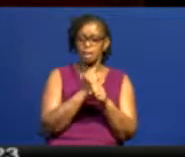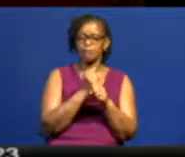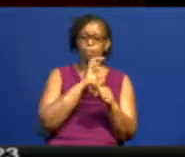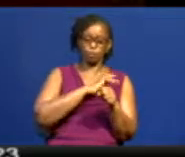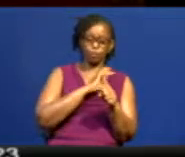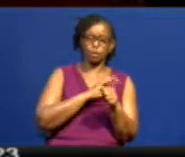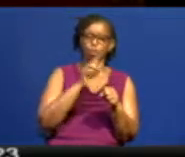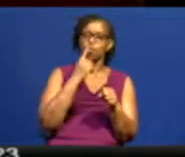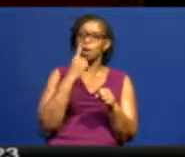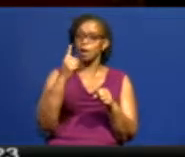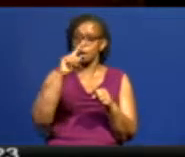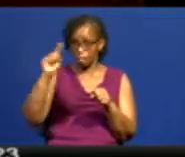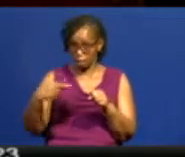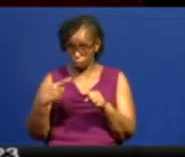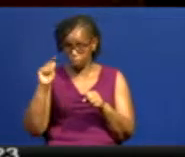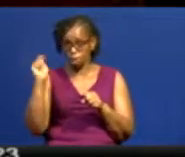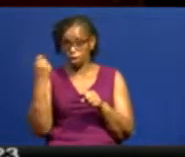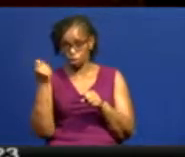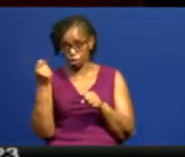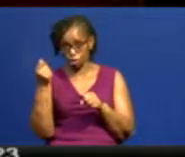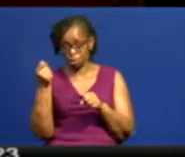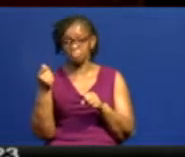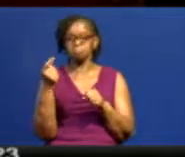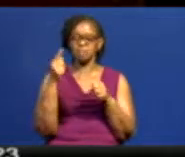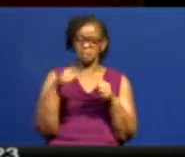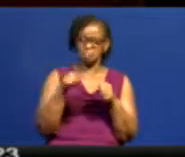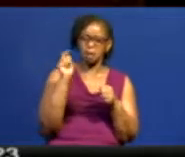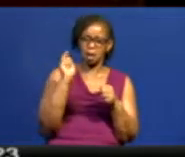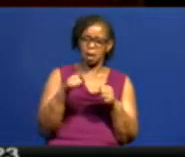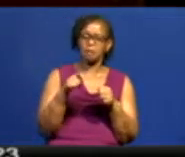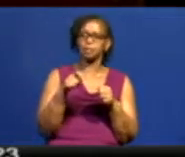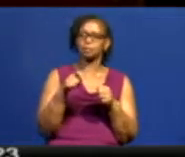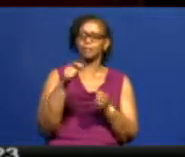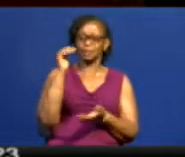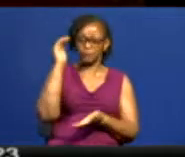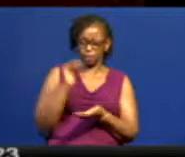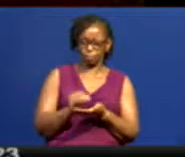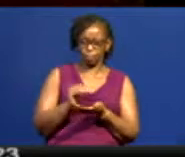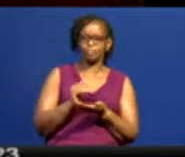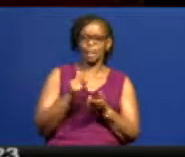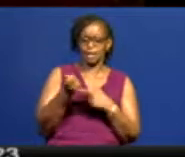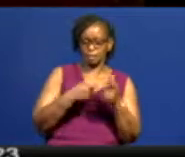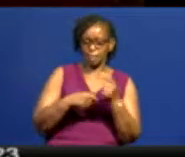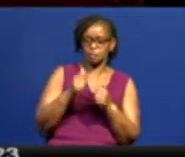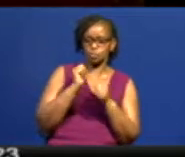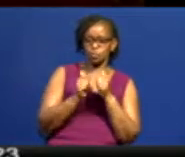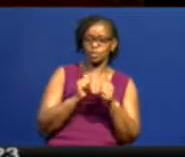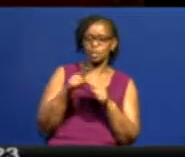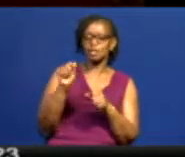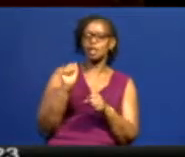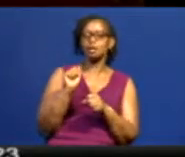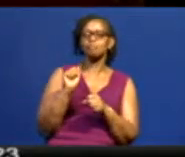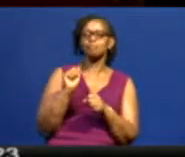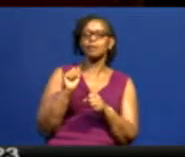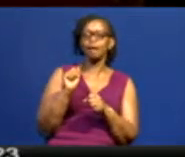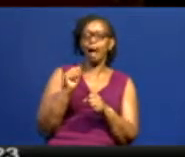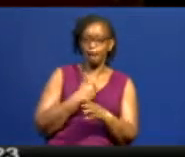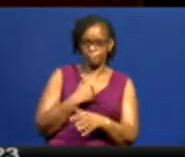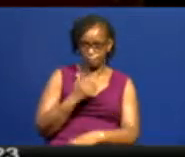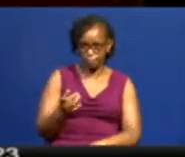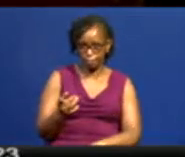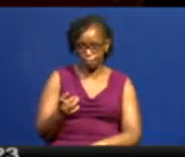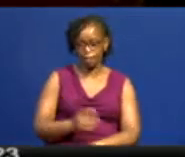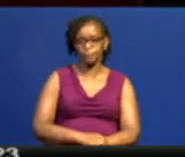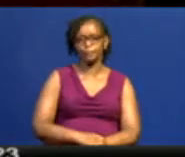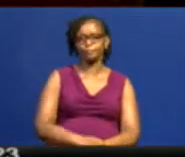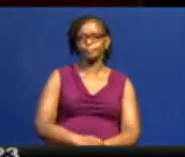shillings, they're allowed to make deductions of the expenses incurred to gain that income, what we call them